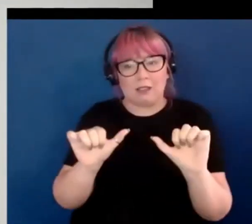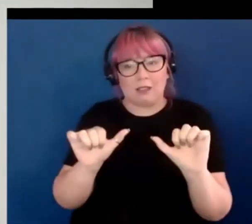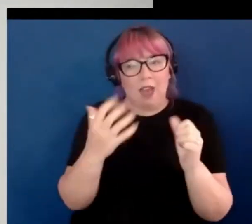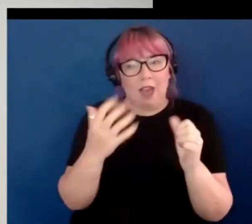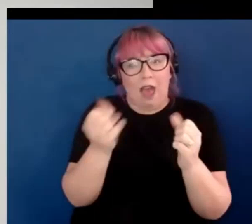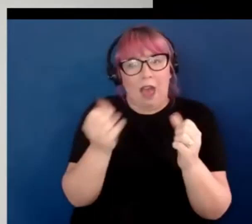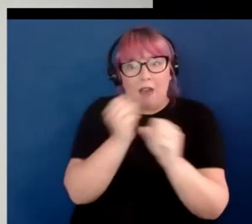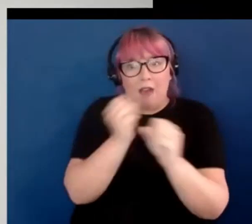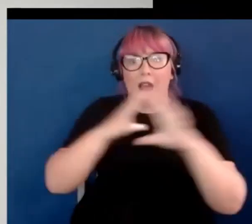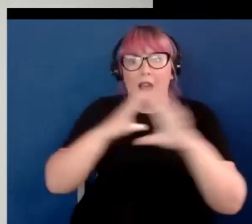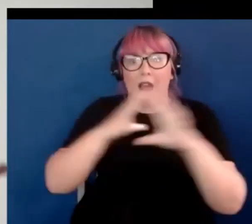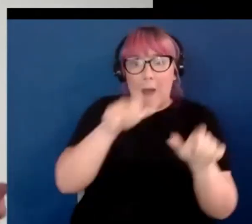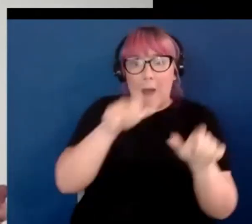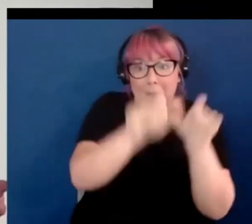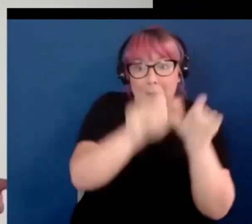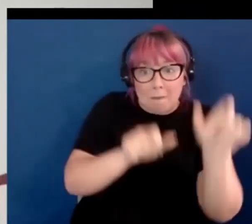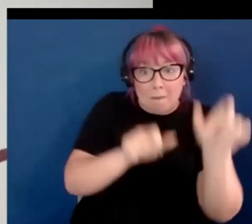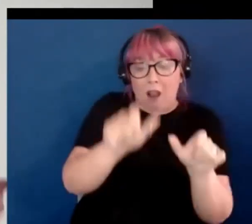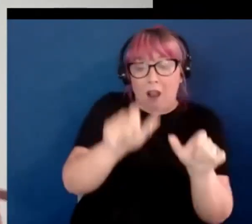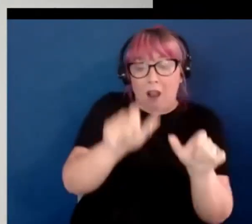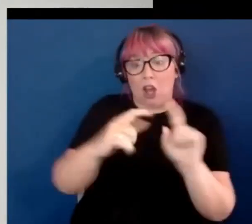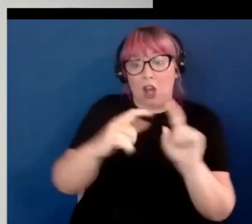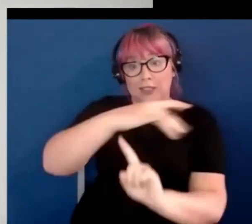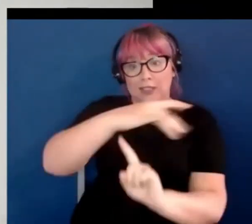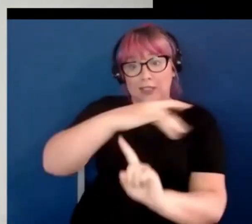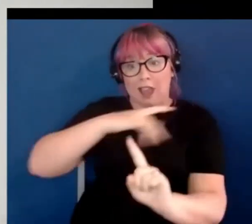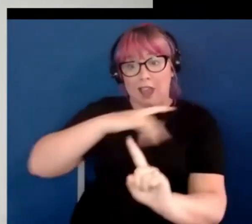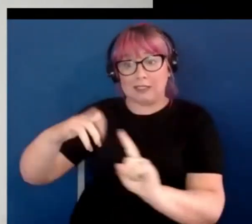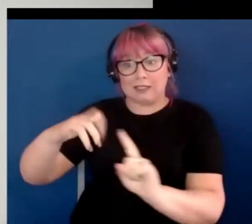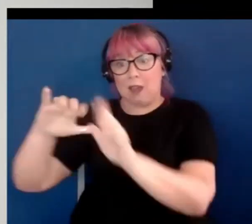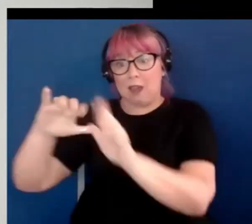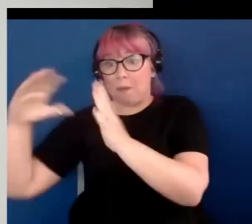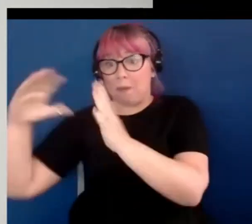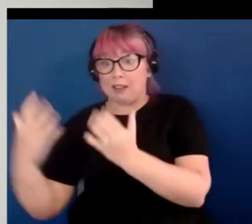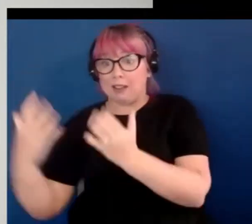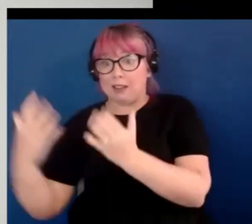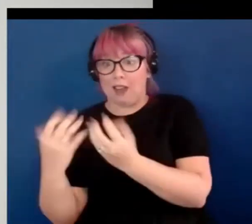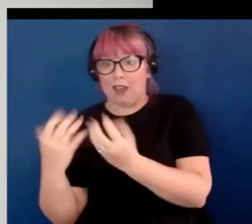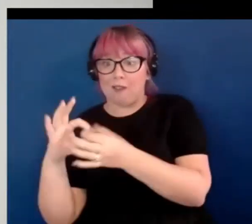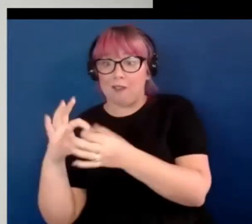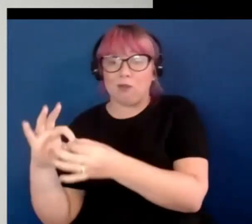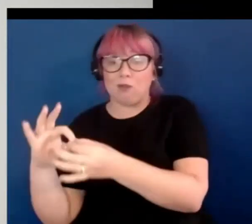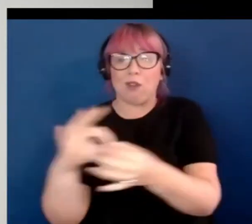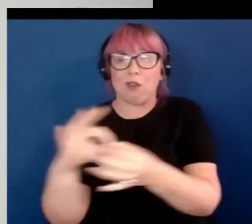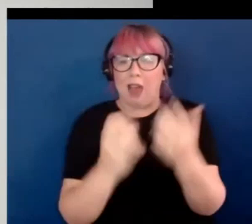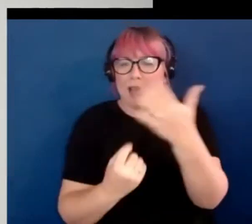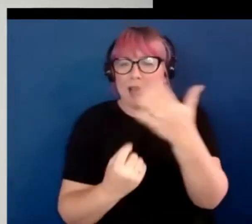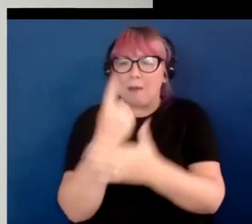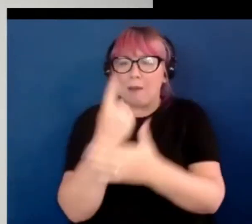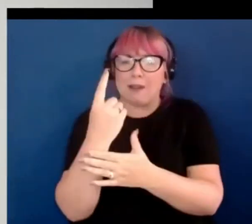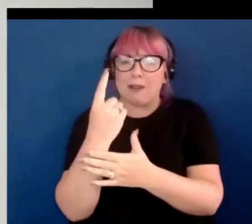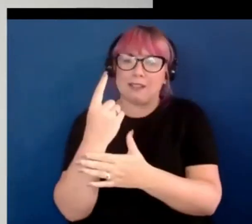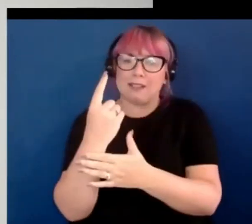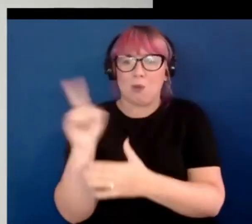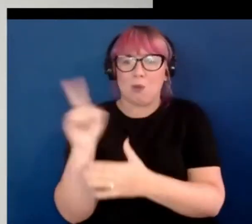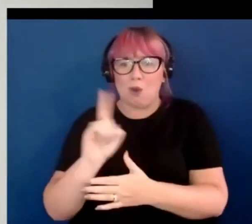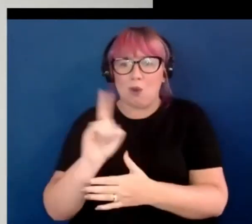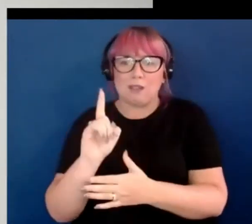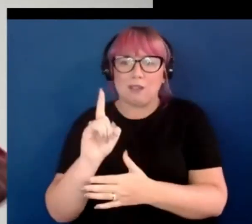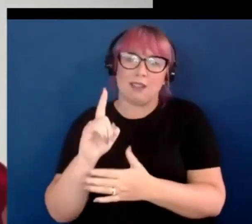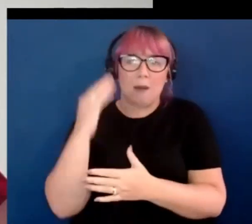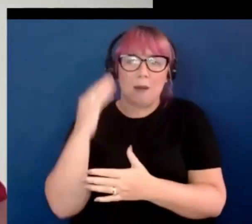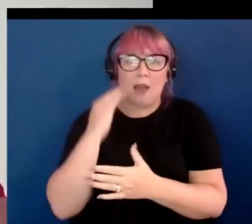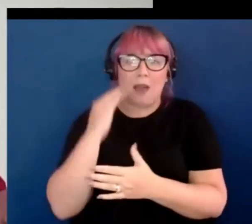and our planet. We've seen that it is people of colour and the working class who will suffer disproportionately from climate